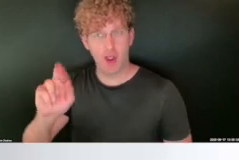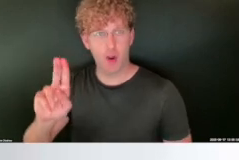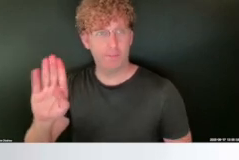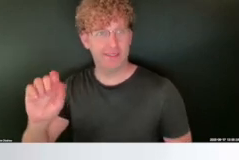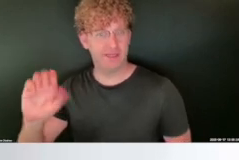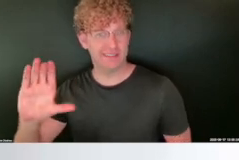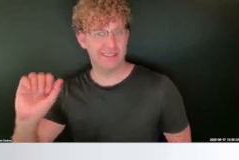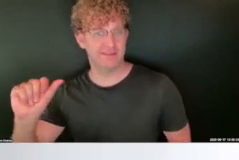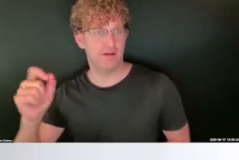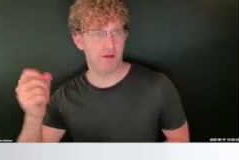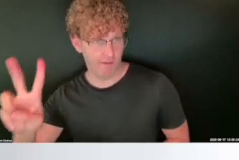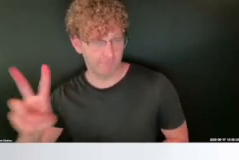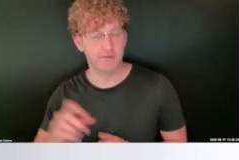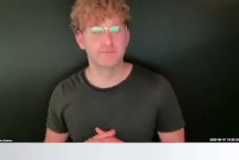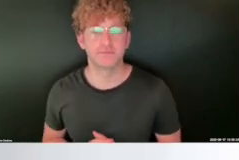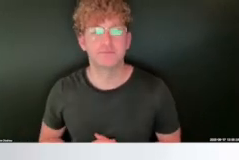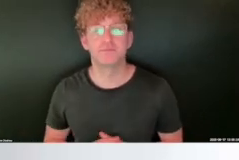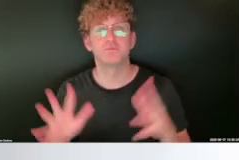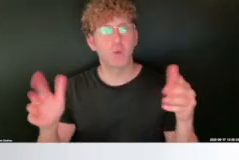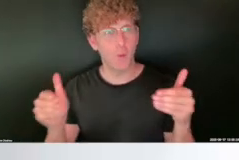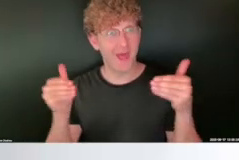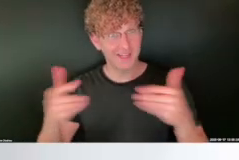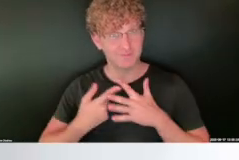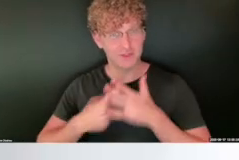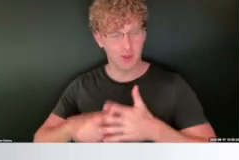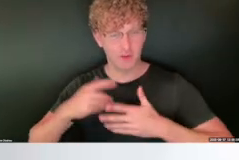cleantransportationincentives@arb.ca.gov. I'll go ahead and get started.